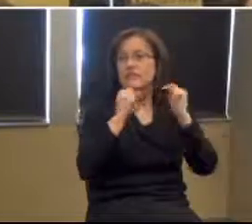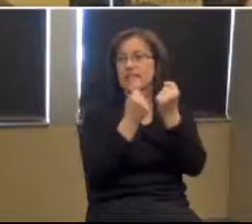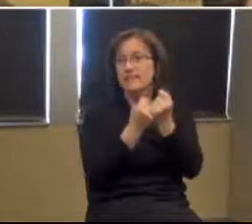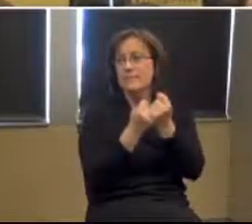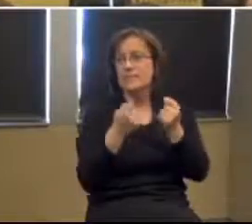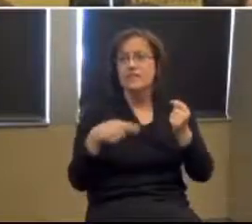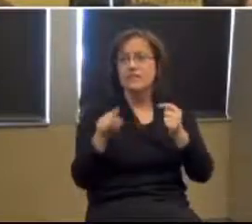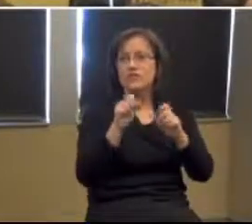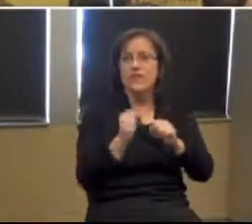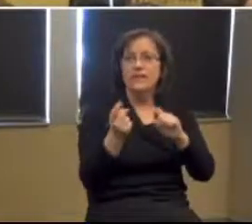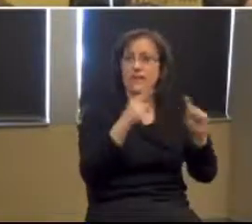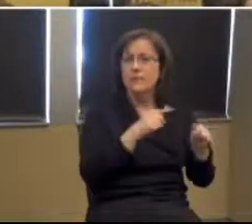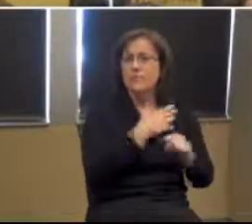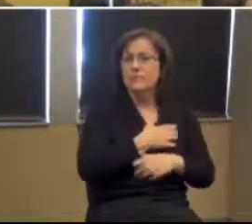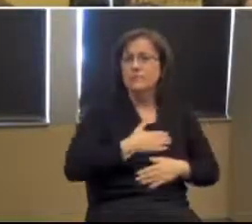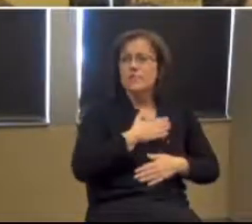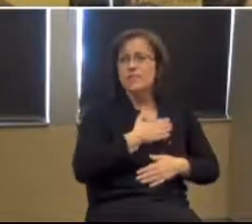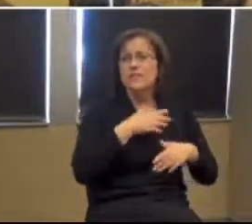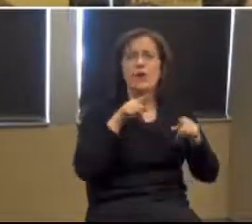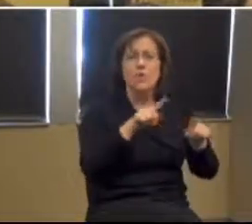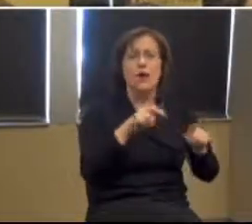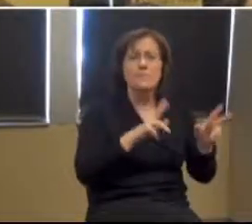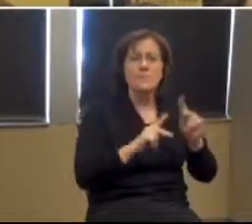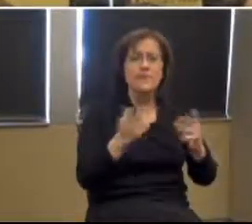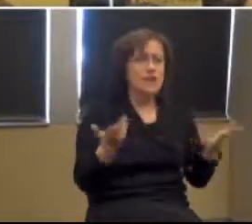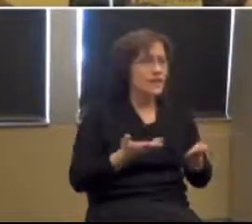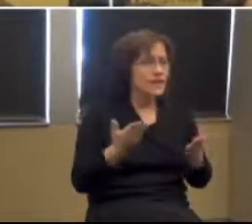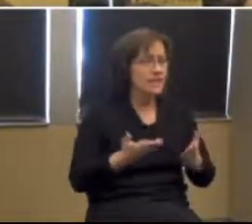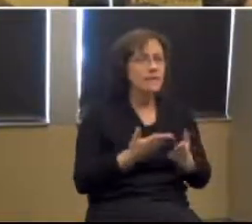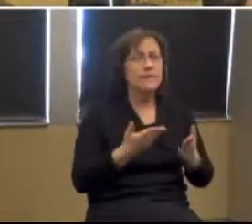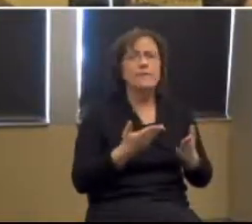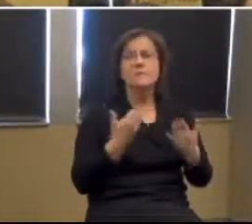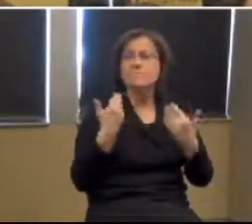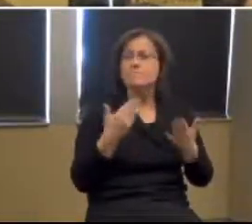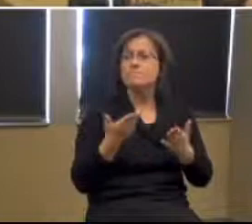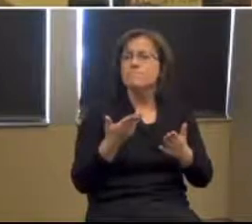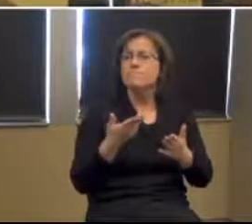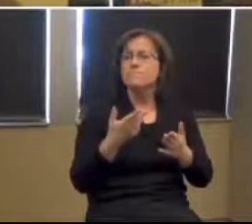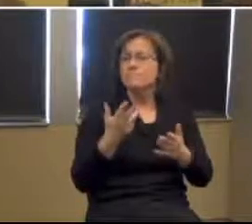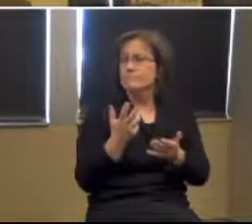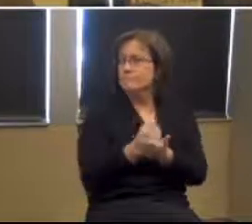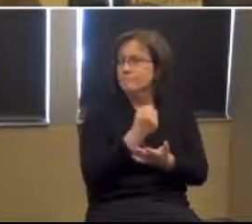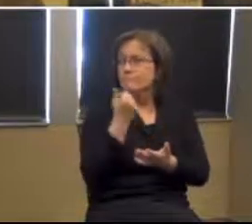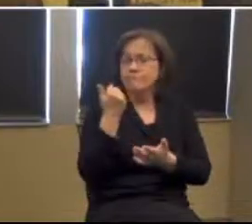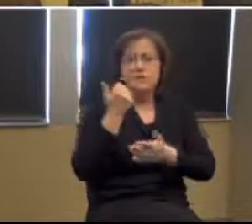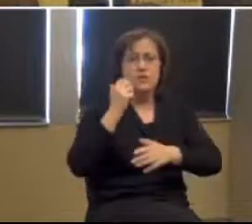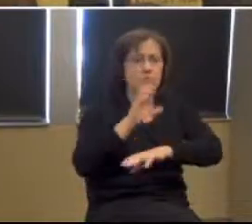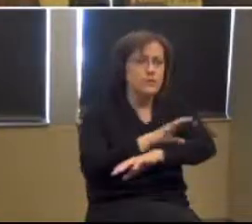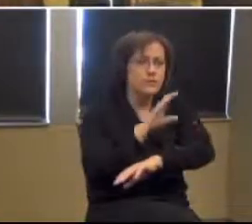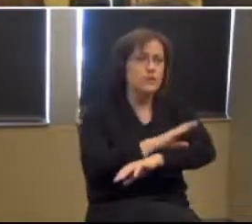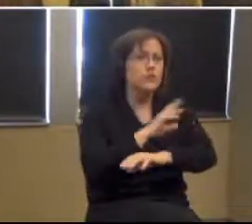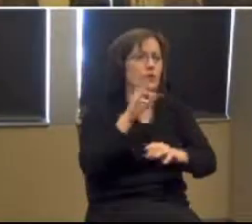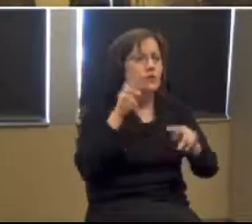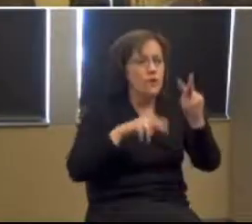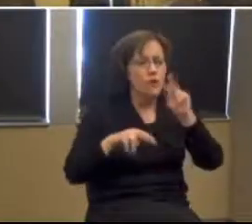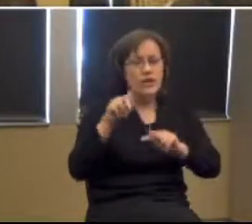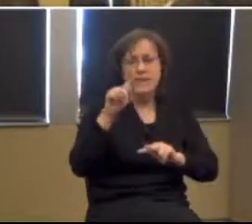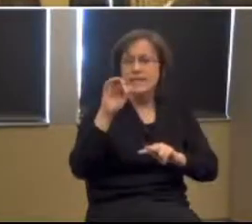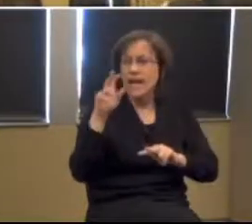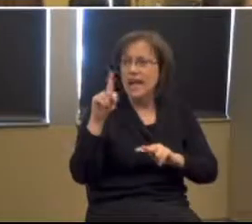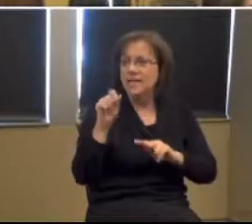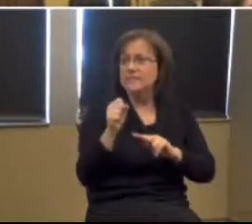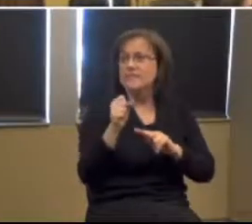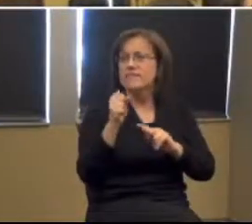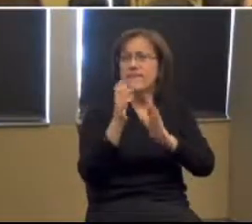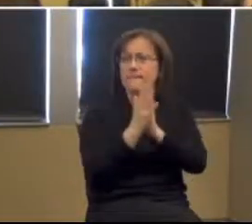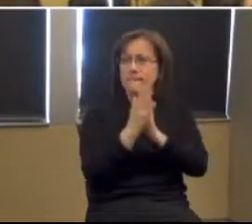here. Please, while people are over here, feel free to jump on the computers, look at those tasks, ask us questions, and now